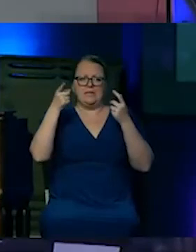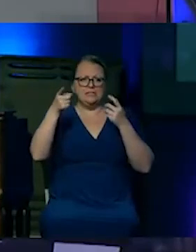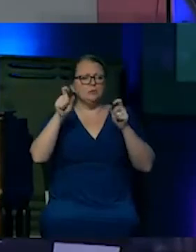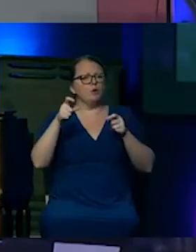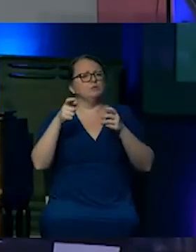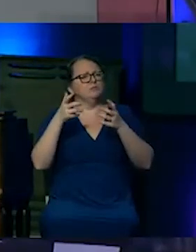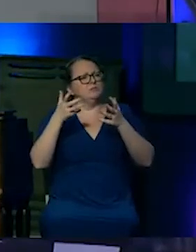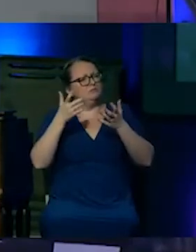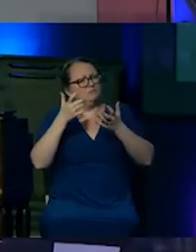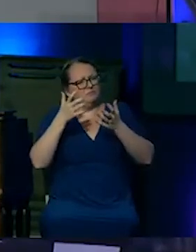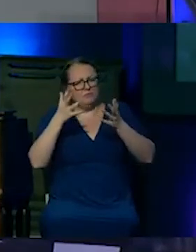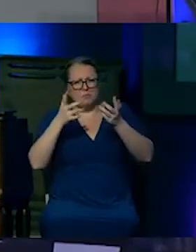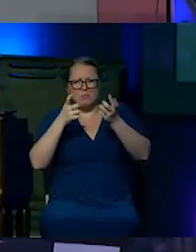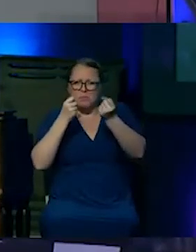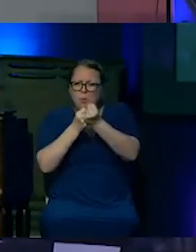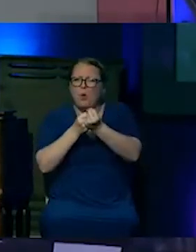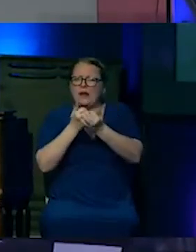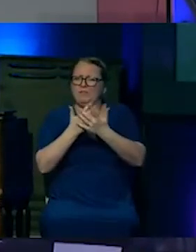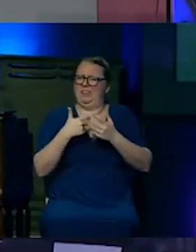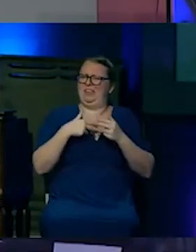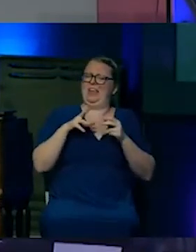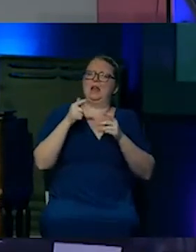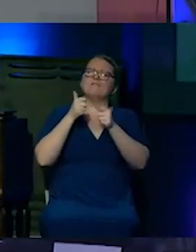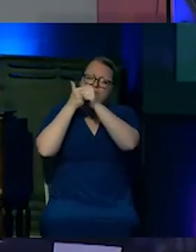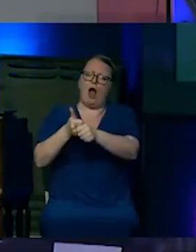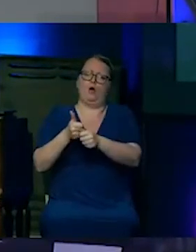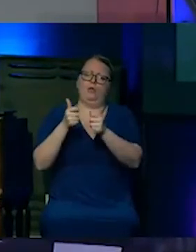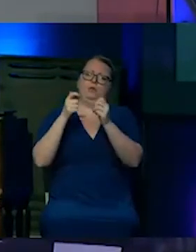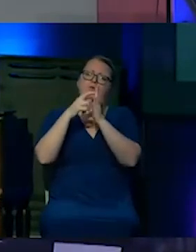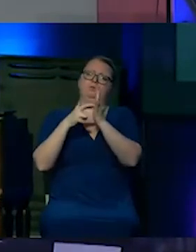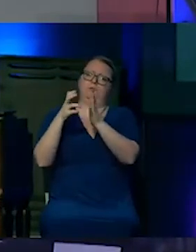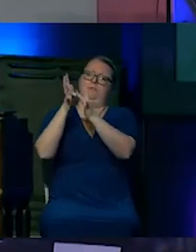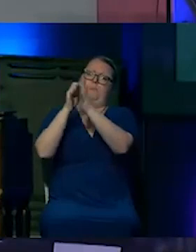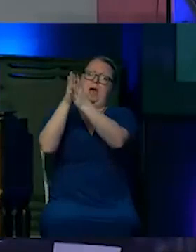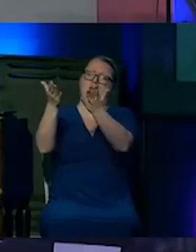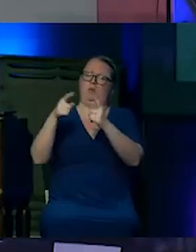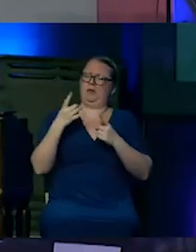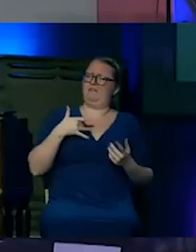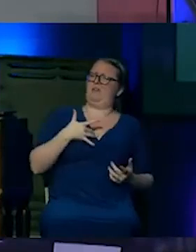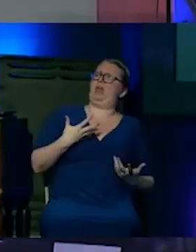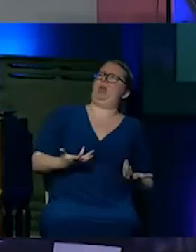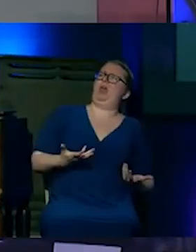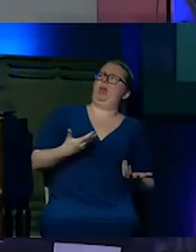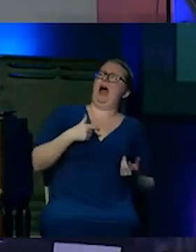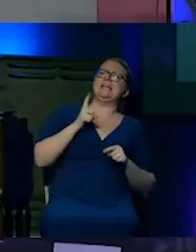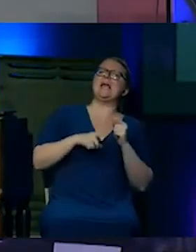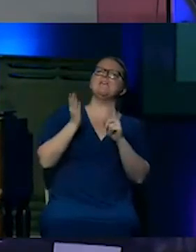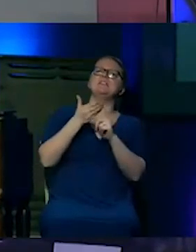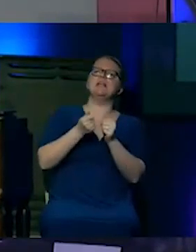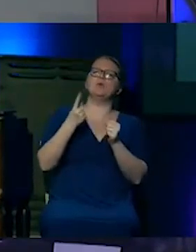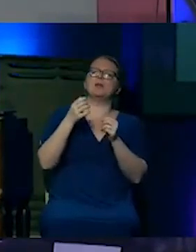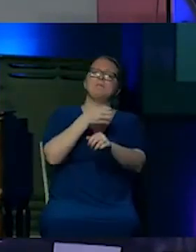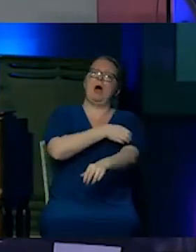powerless. Sometimes it's like, even if I'm right, what am I supposed to do about that? I can't convince anyone in power to do